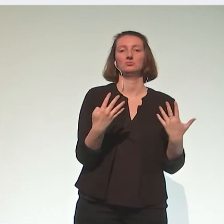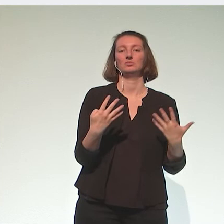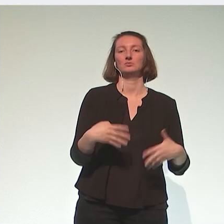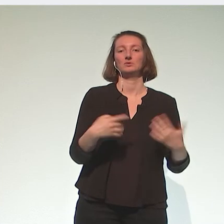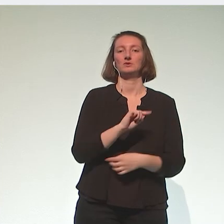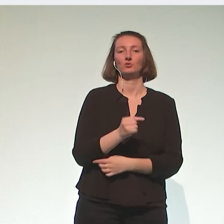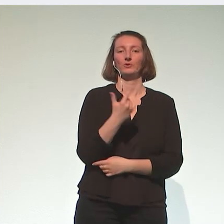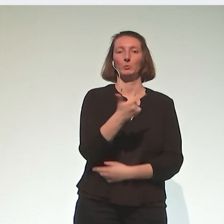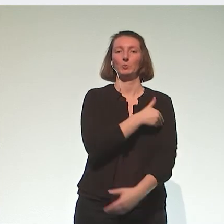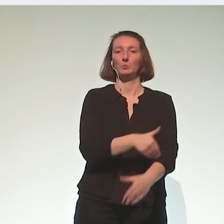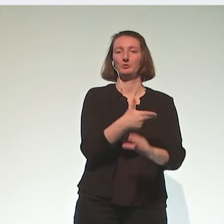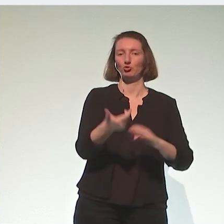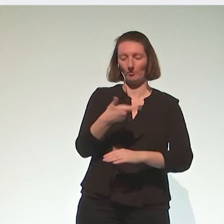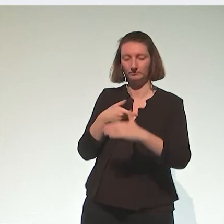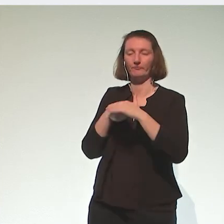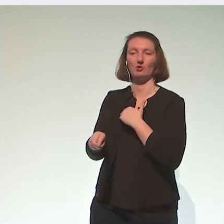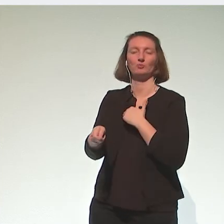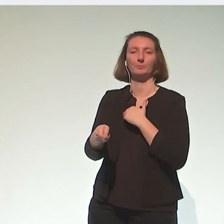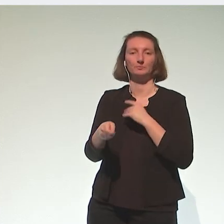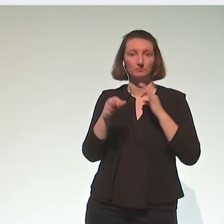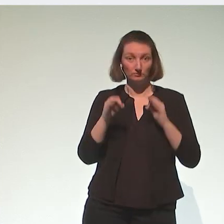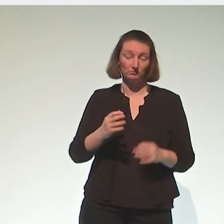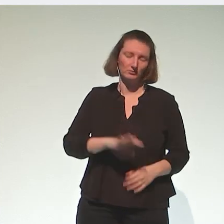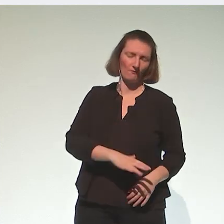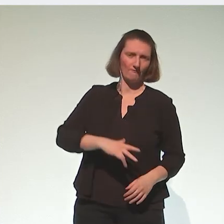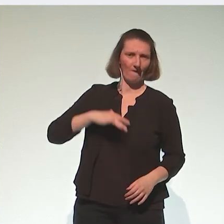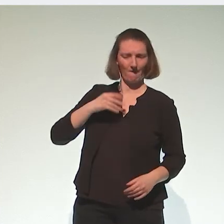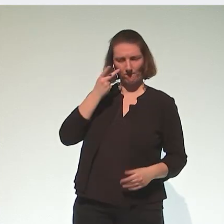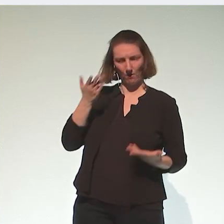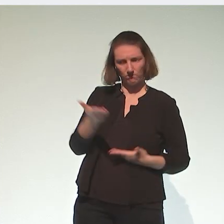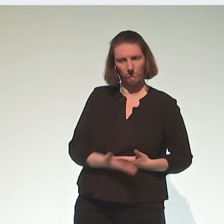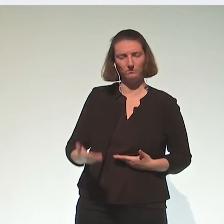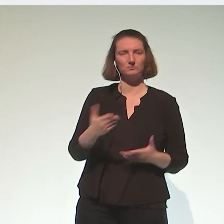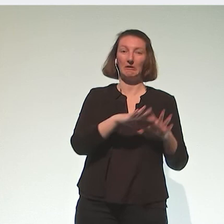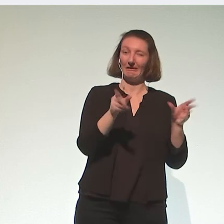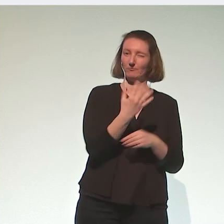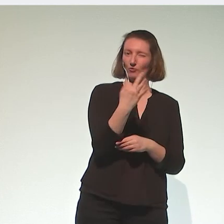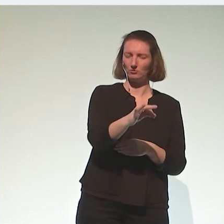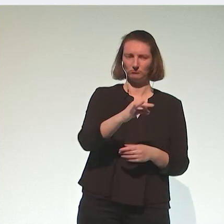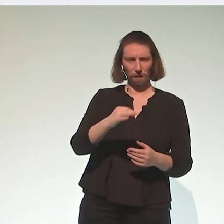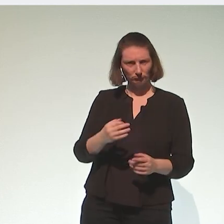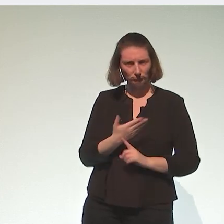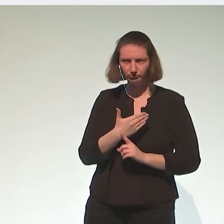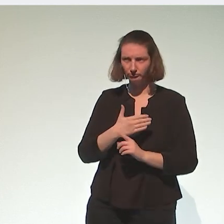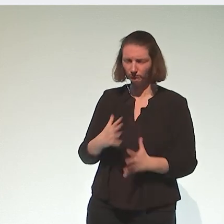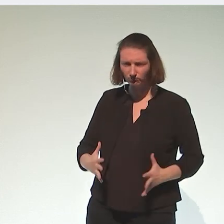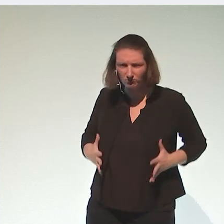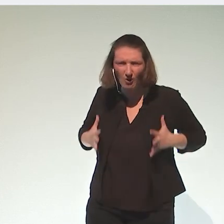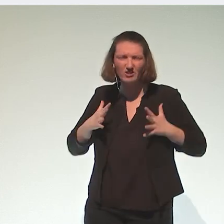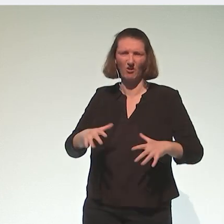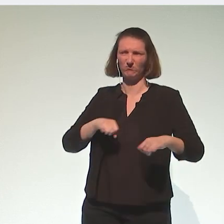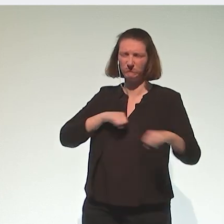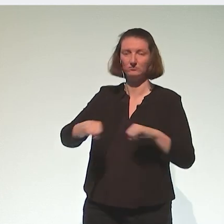million euros. And I'm particularly proud of the commitment and excellence of the French teams which